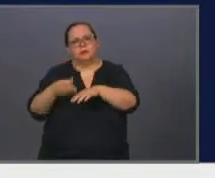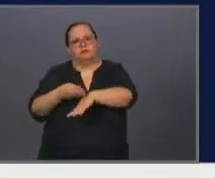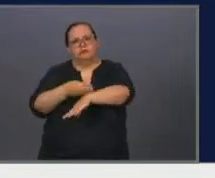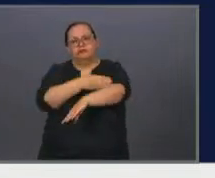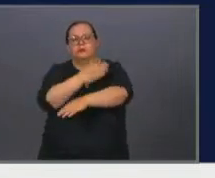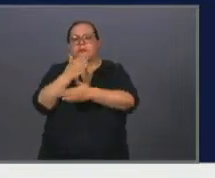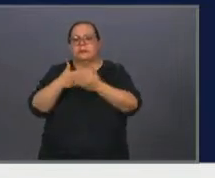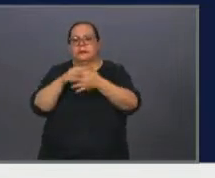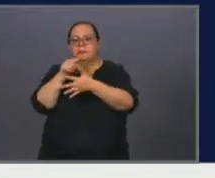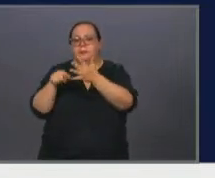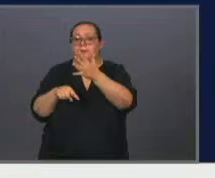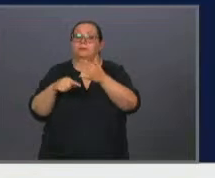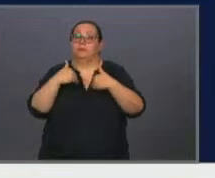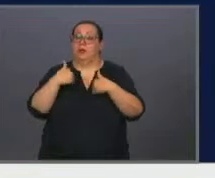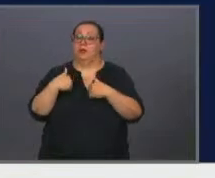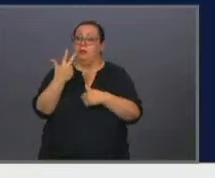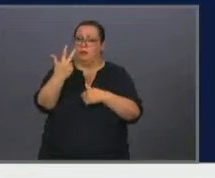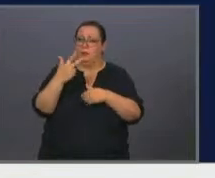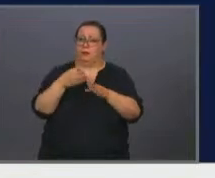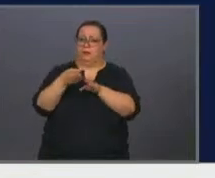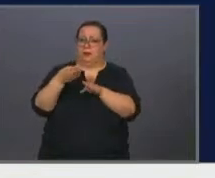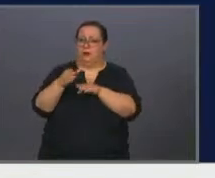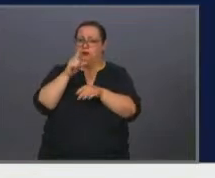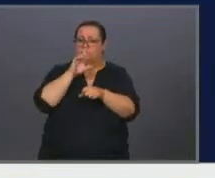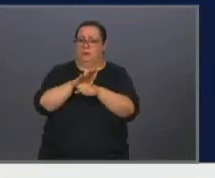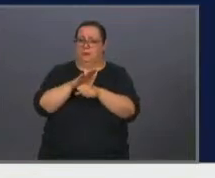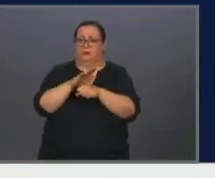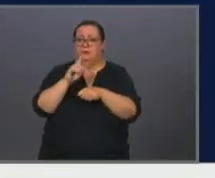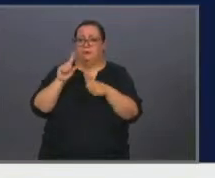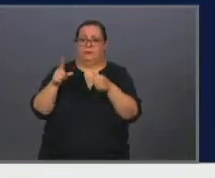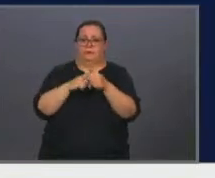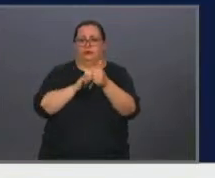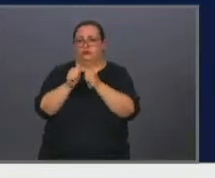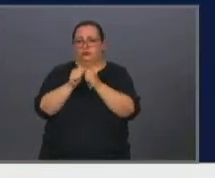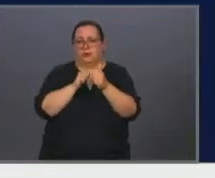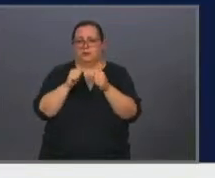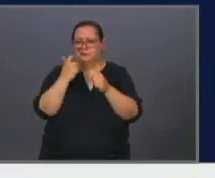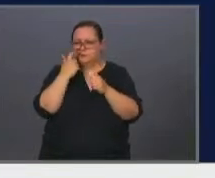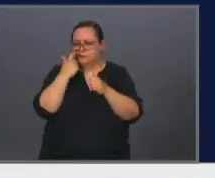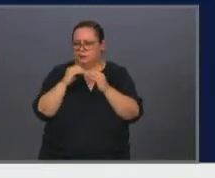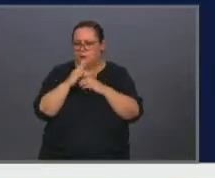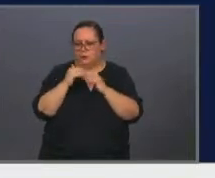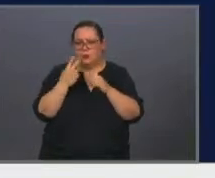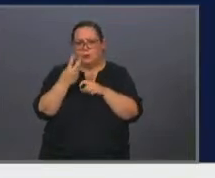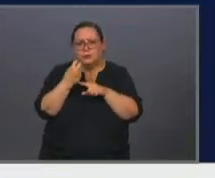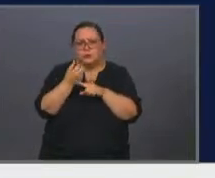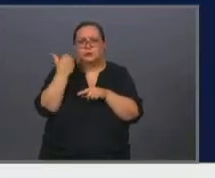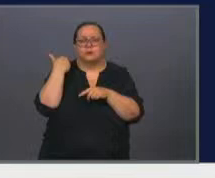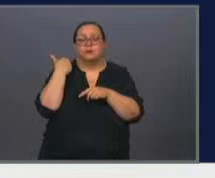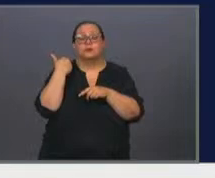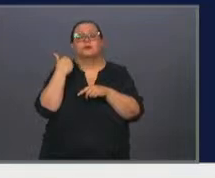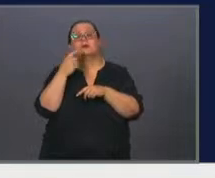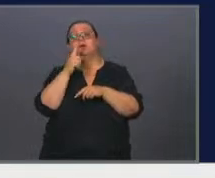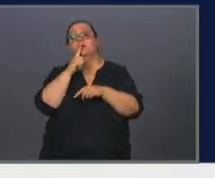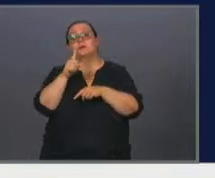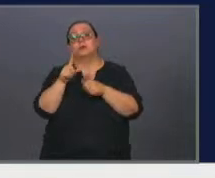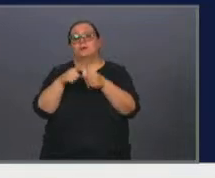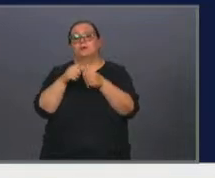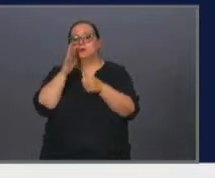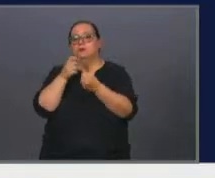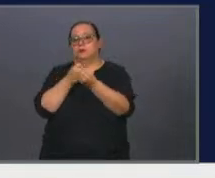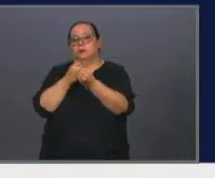three major commitments when I first ran for Congress over 2 years ago. And that was that, you know, I would support Hill Air Force